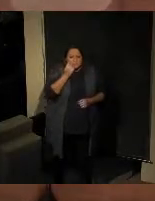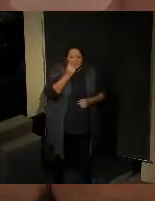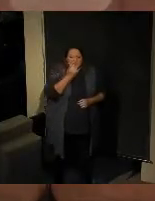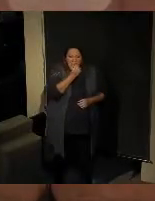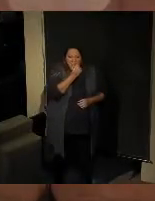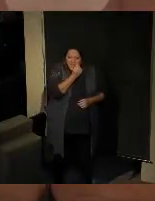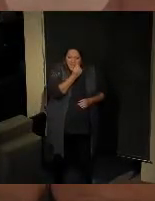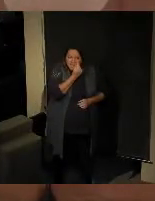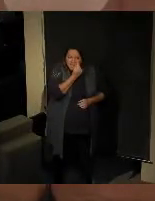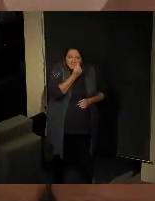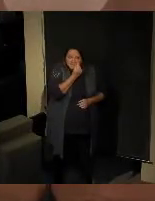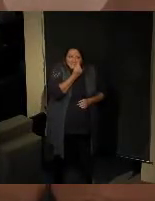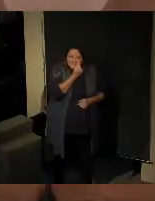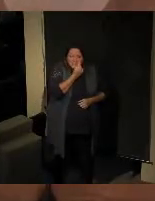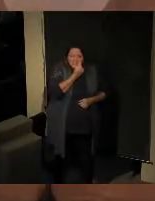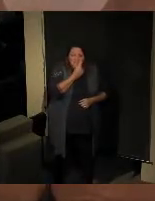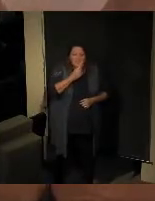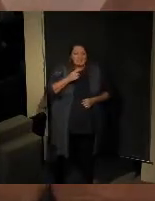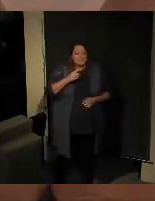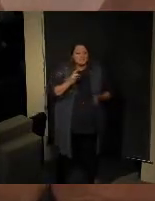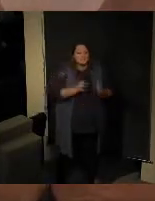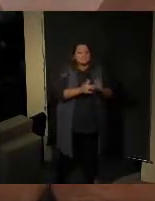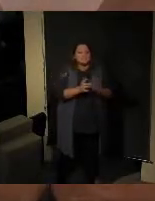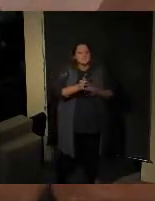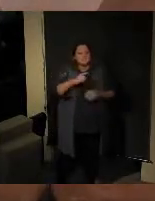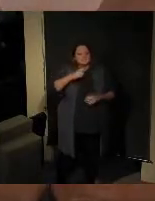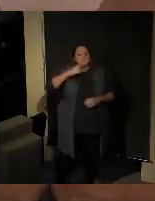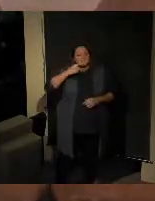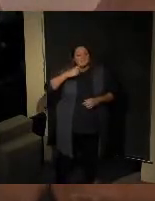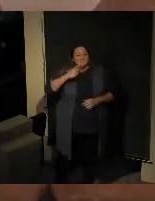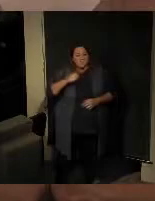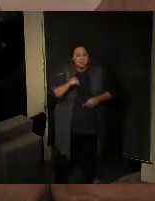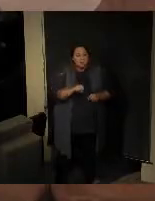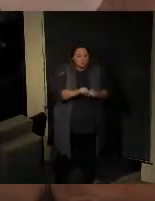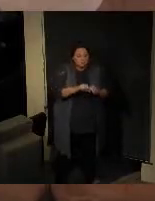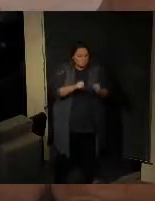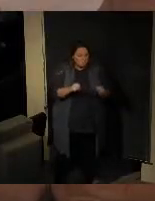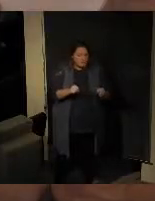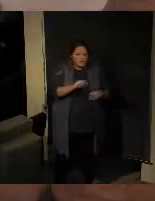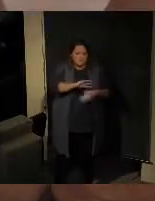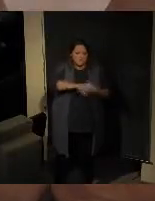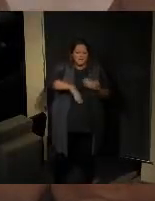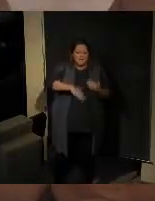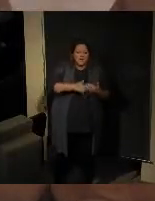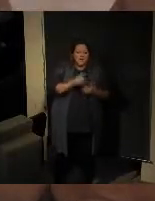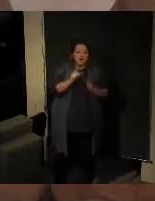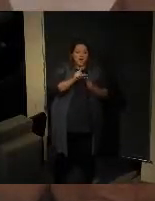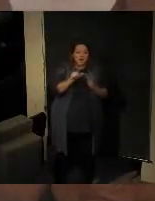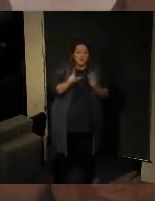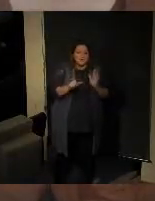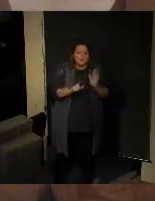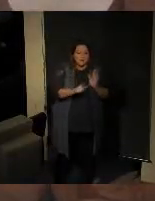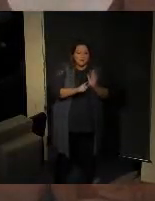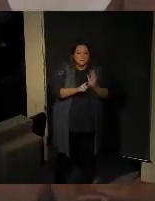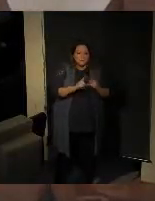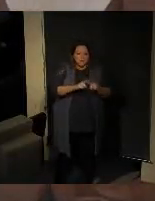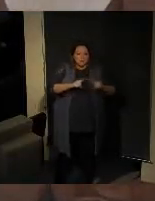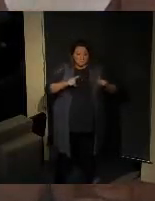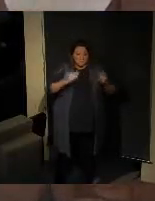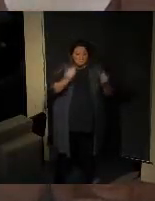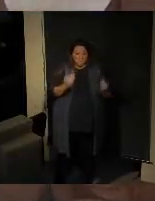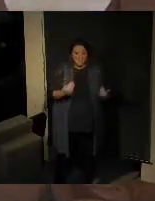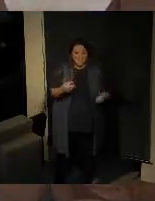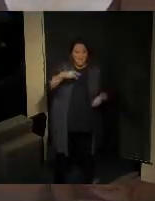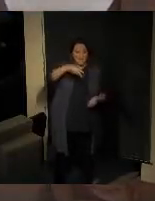He said, "She's broken all the laws, but I stand now to plead her cause.